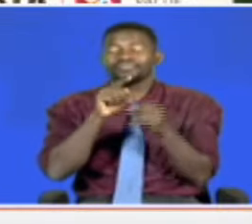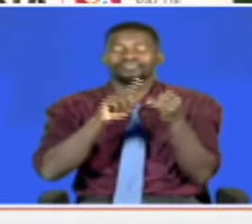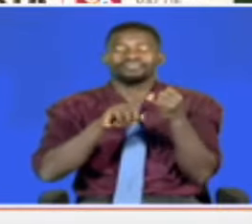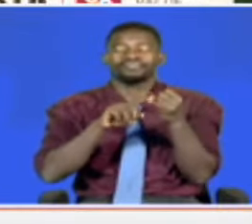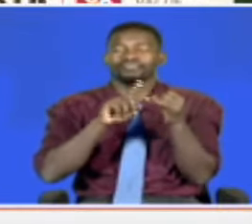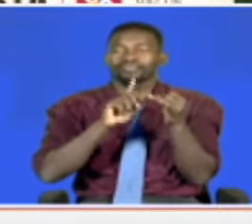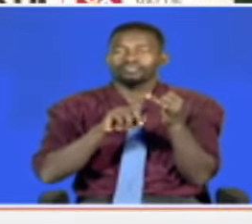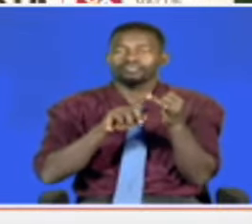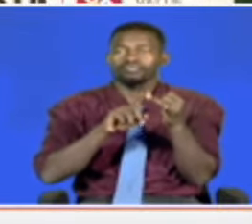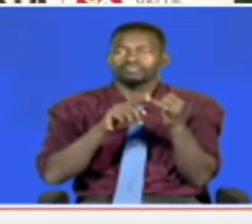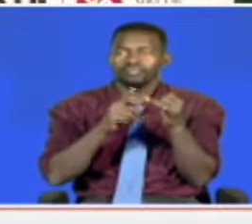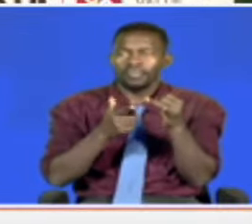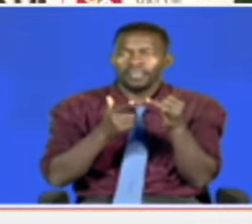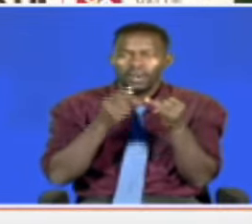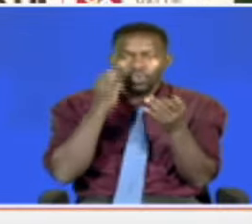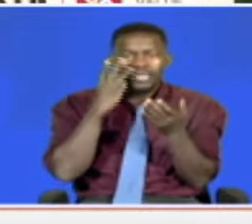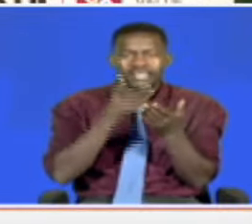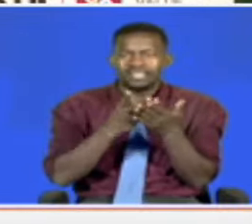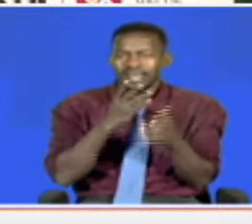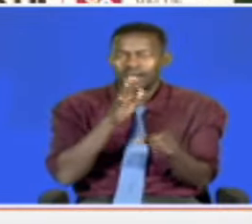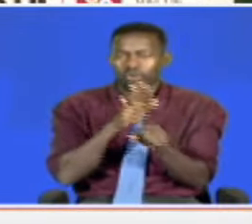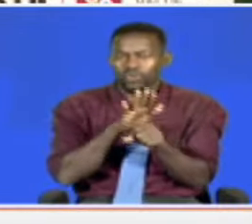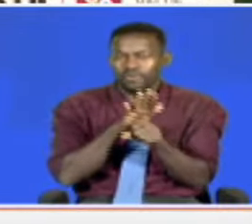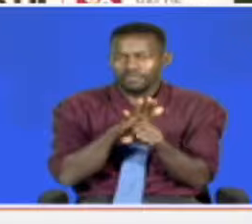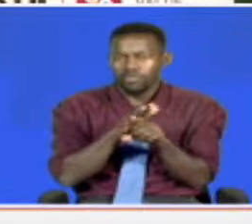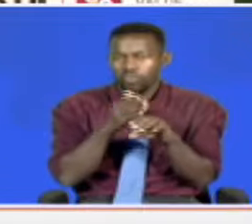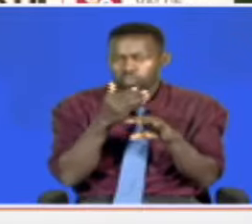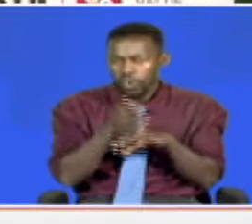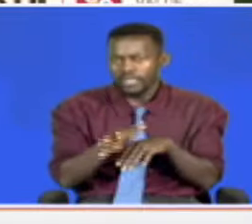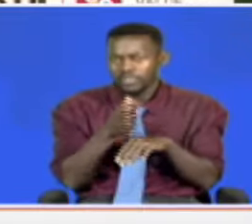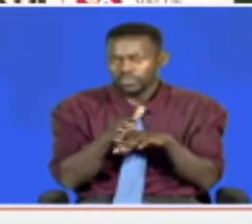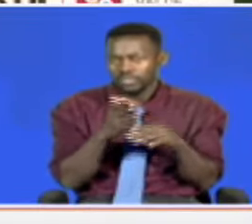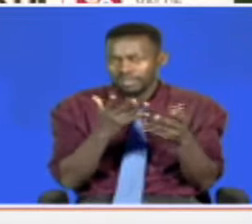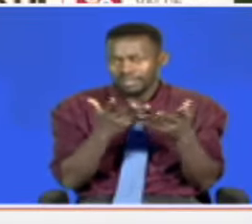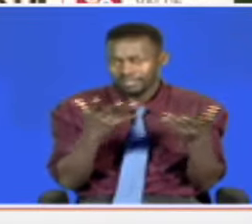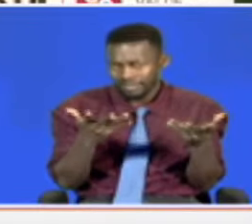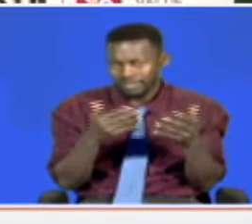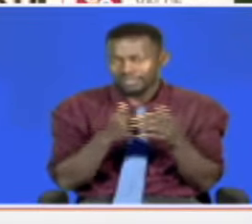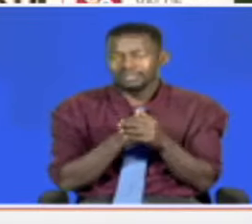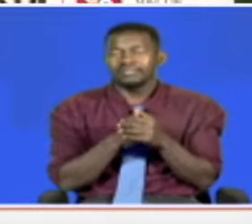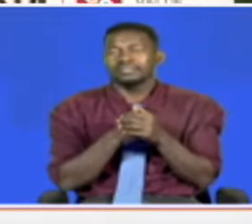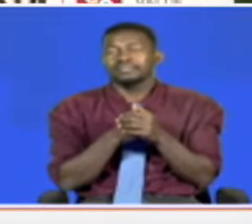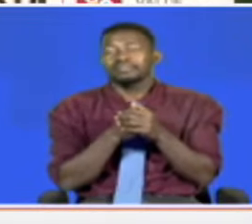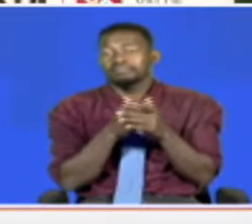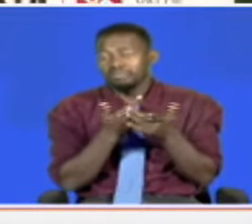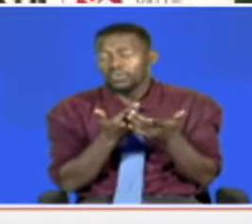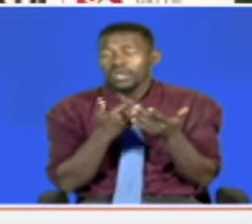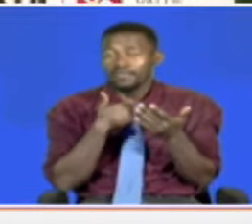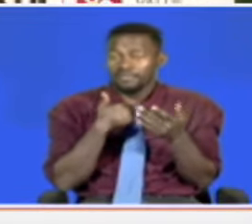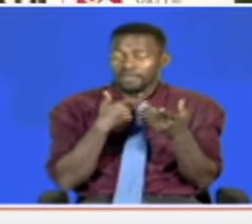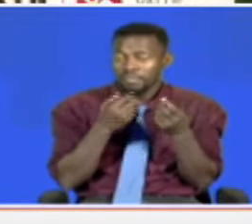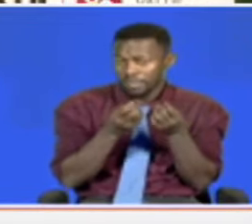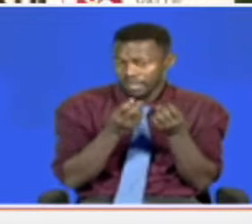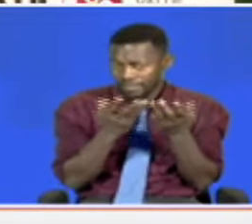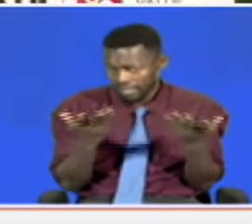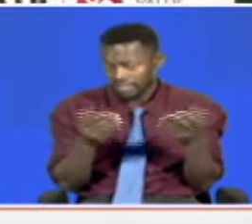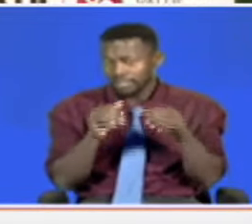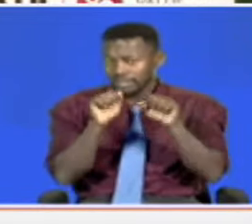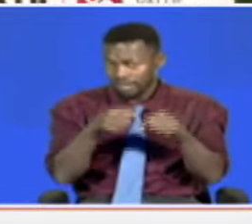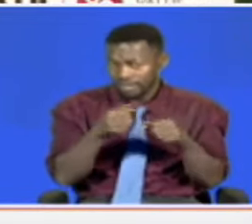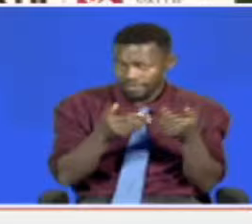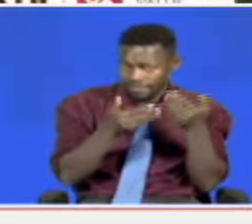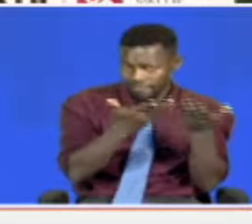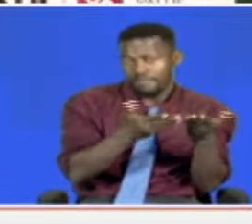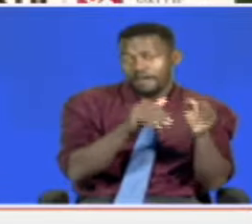it's really what we're witnessing here is the circular economy at its best. Added values for farmers in terms